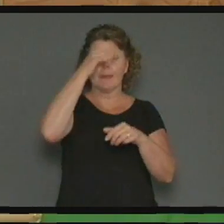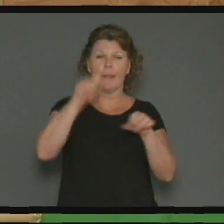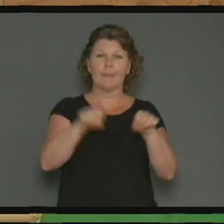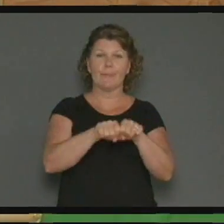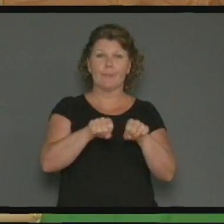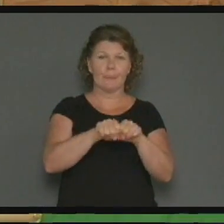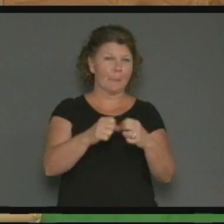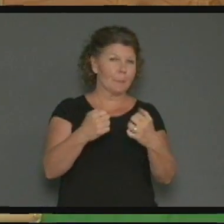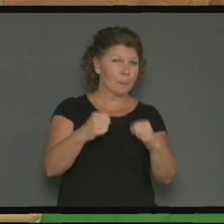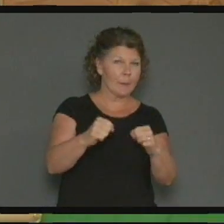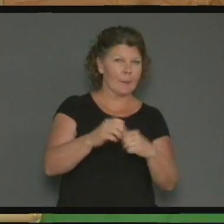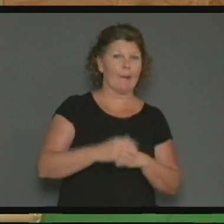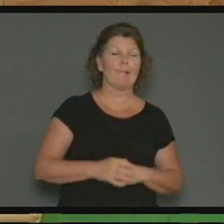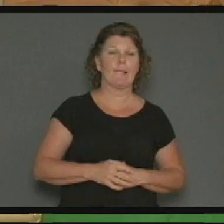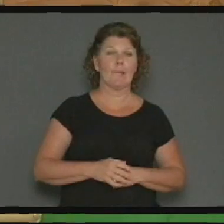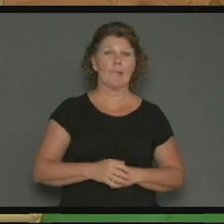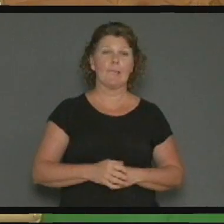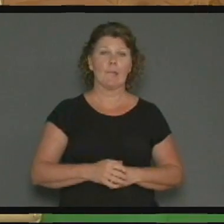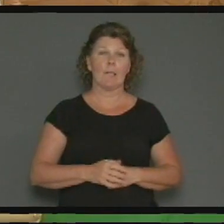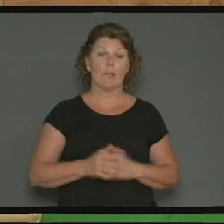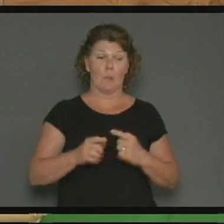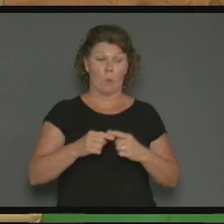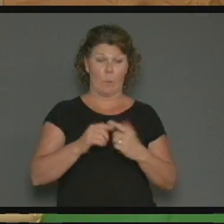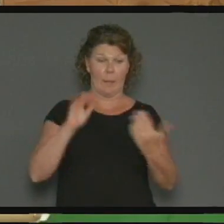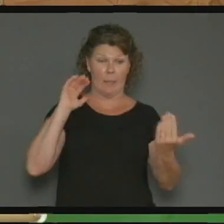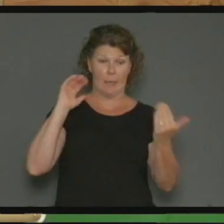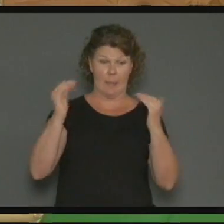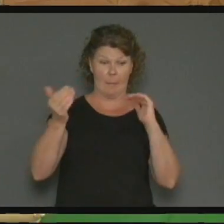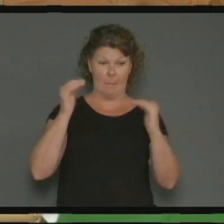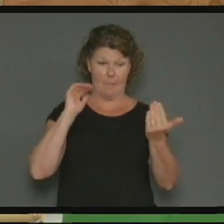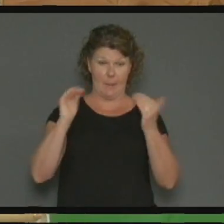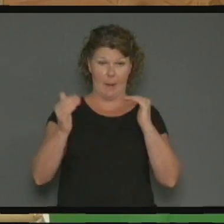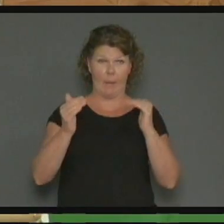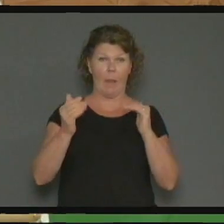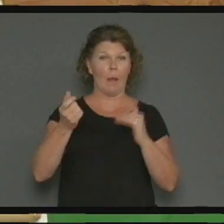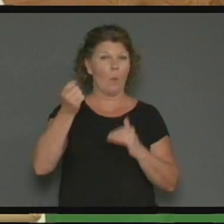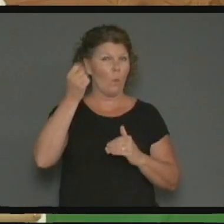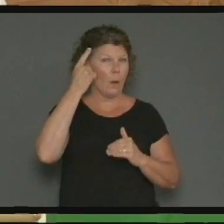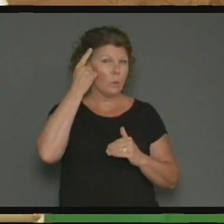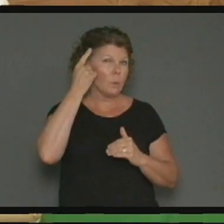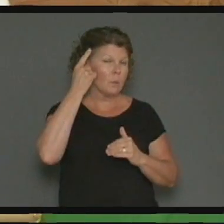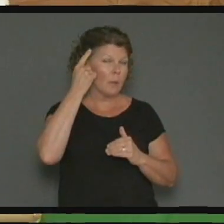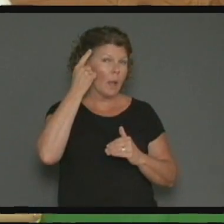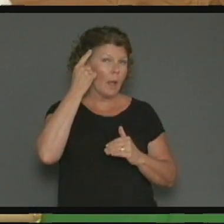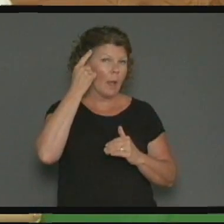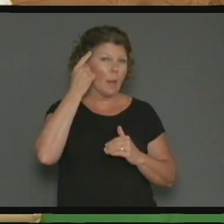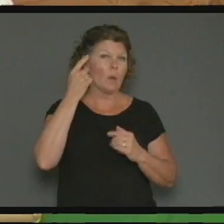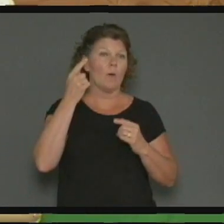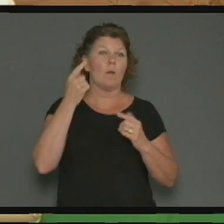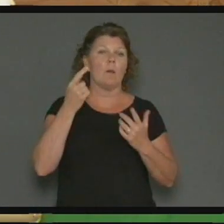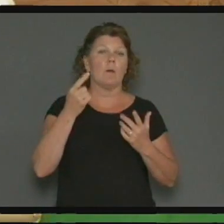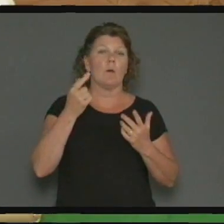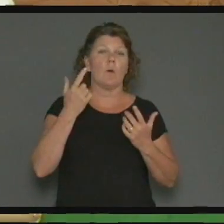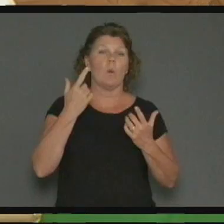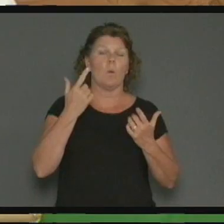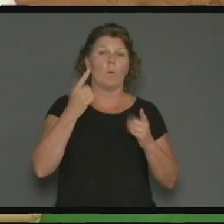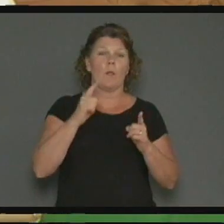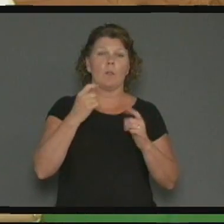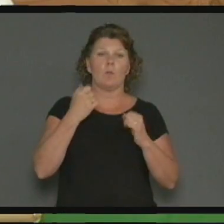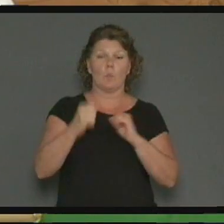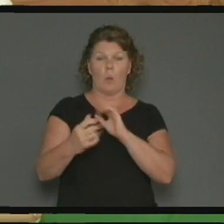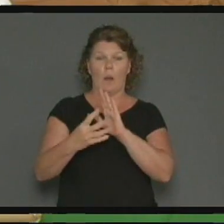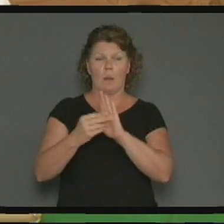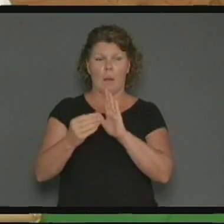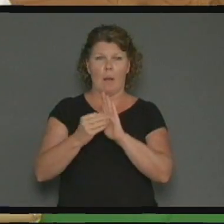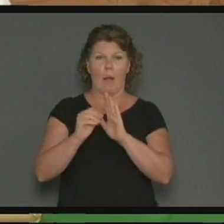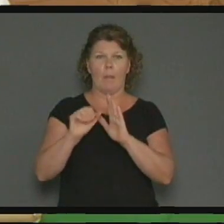shoes. And metaphorically, when we want a person to understand what it's like to be somebody else, to understand